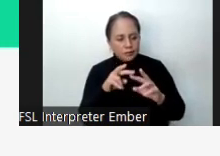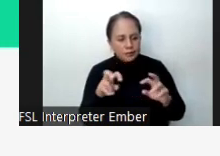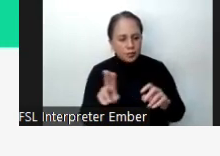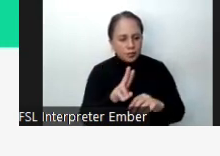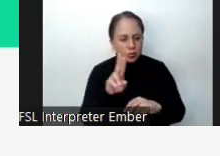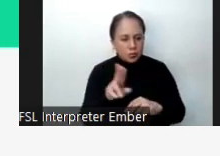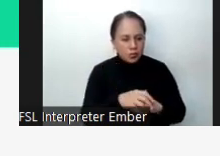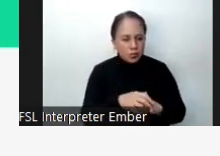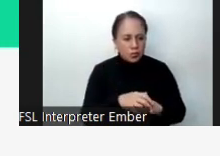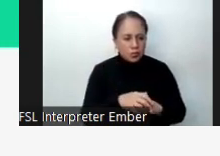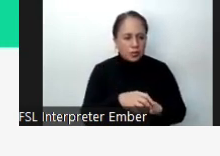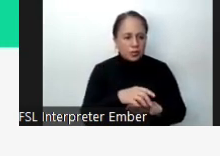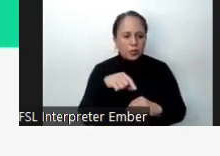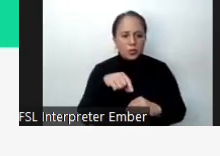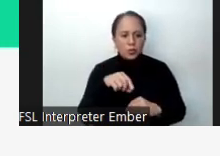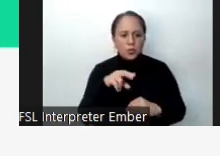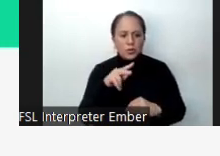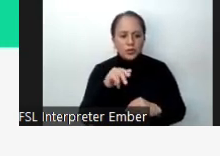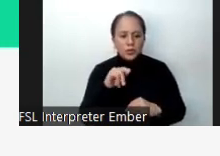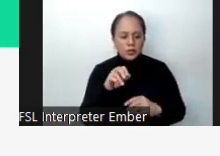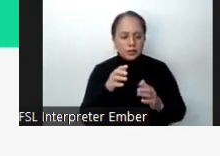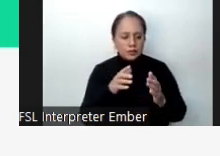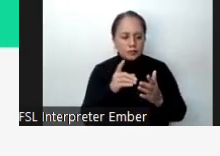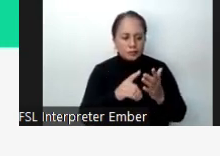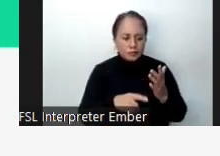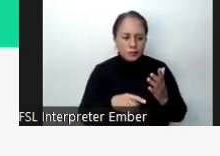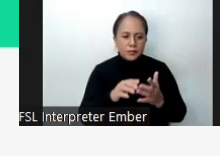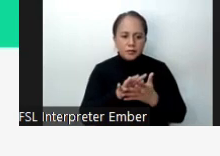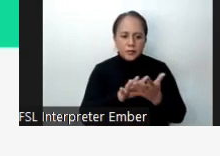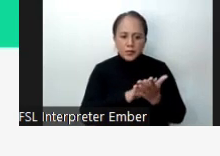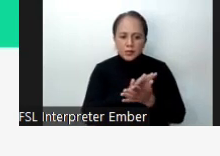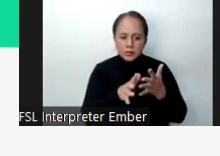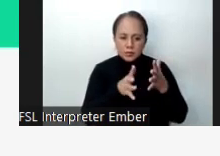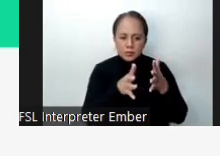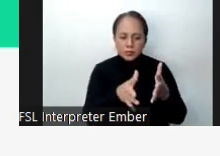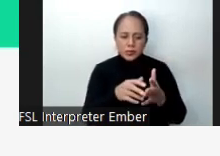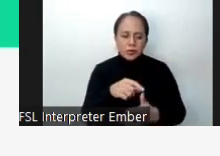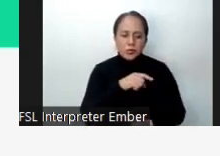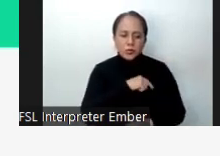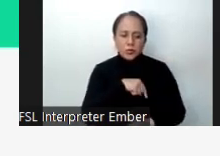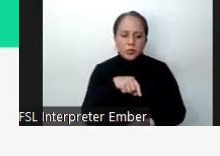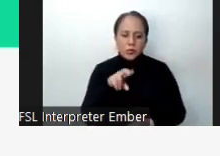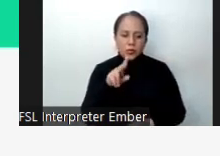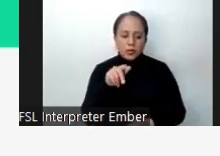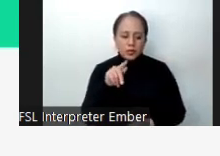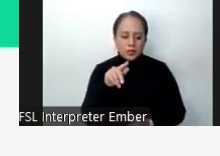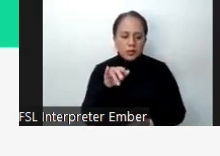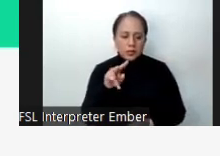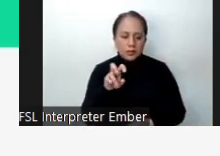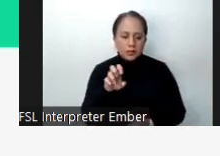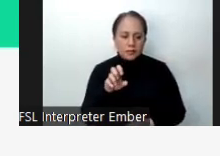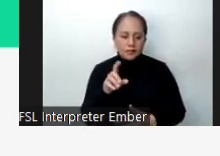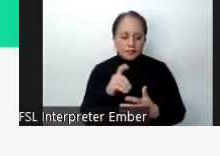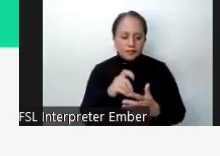used a quantitative design. Some used mixed methods, and very few used a